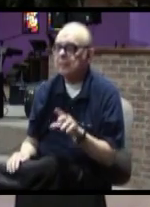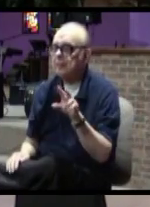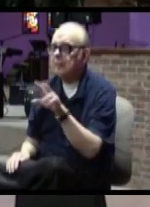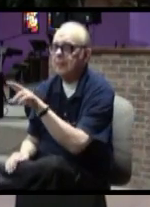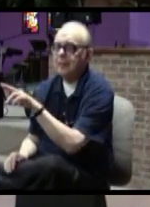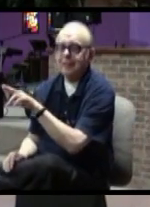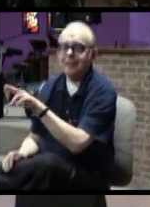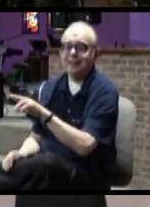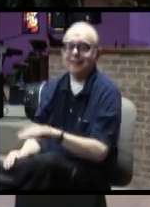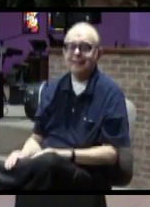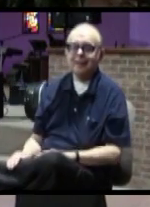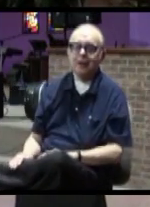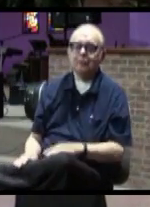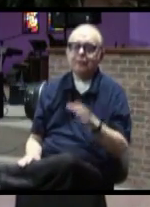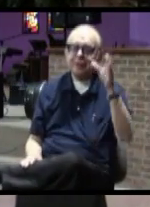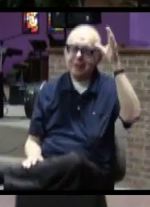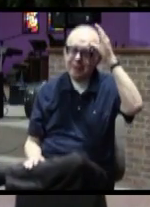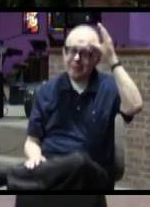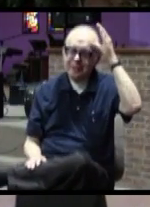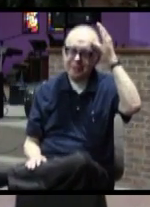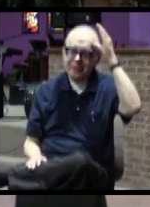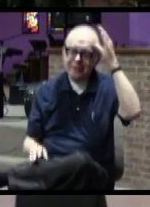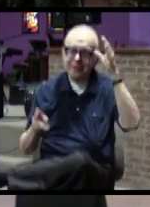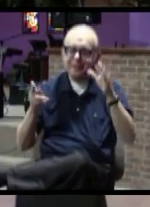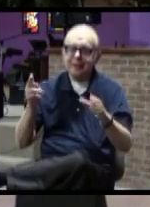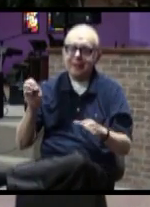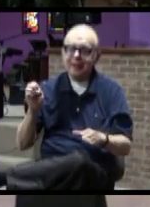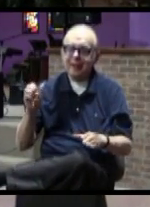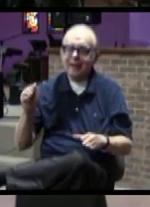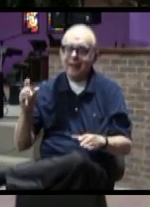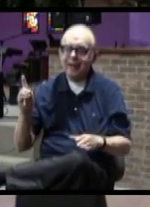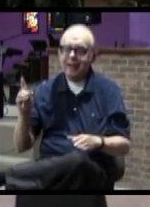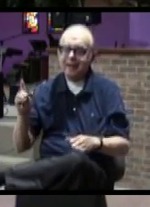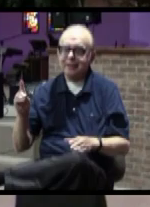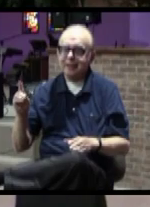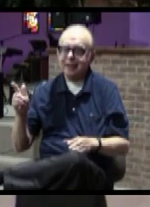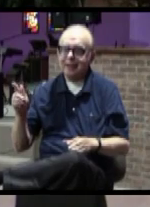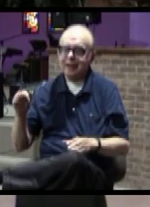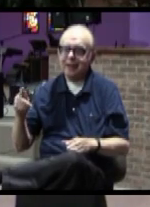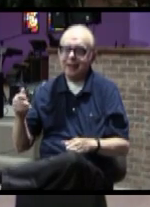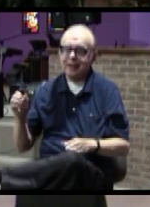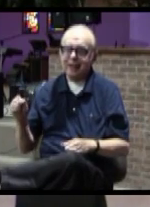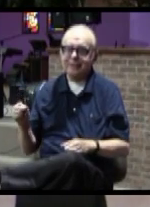faces. I like to see the deer in the headlight looks.